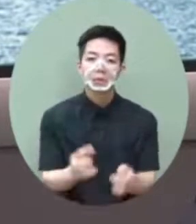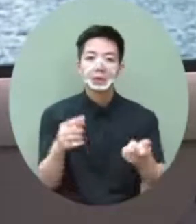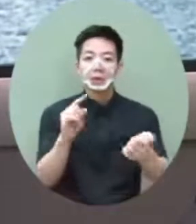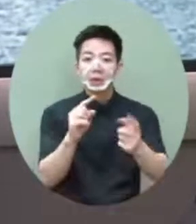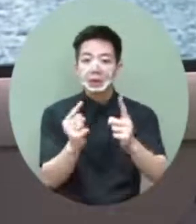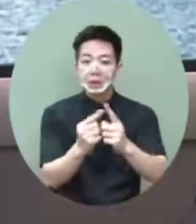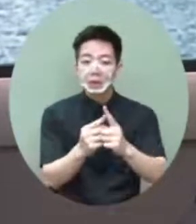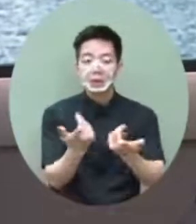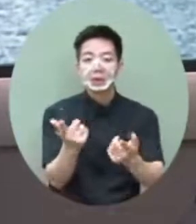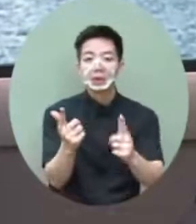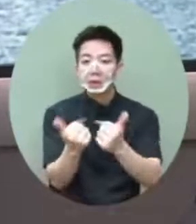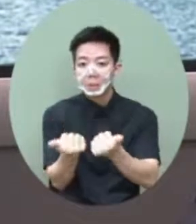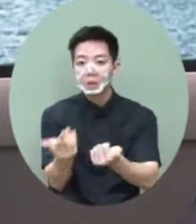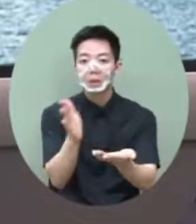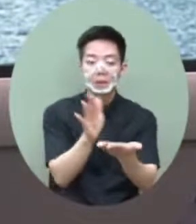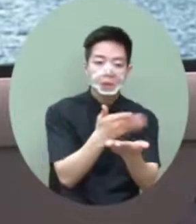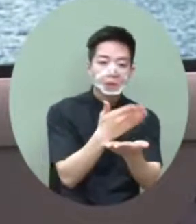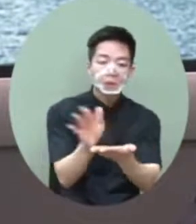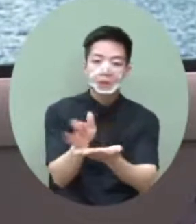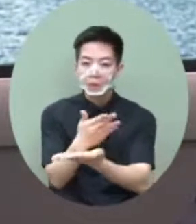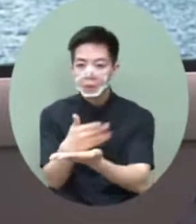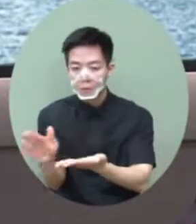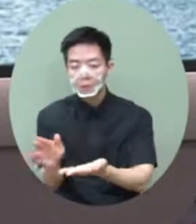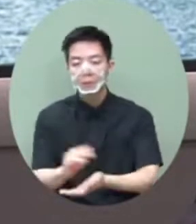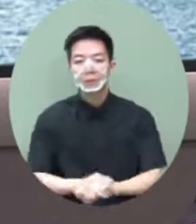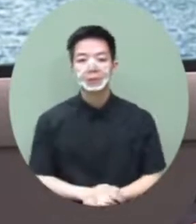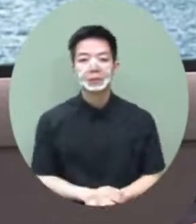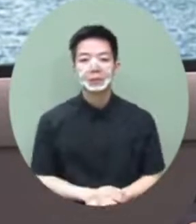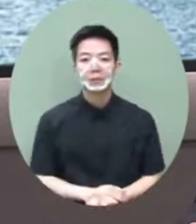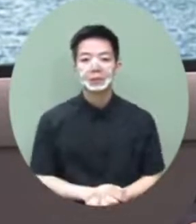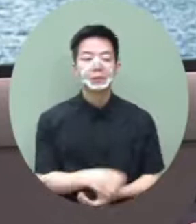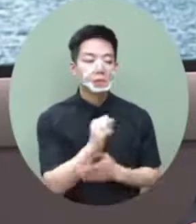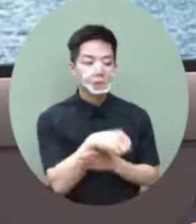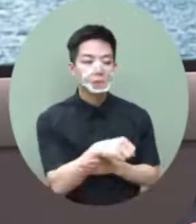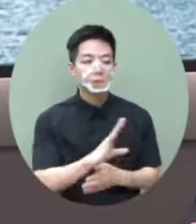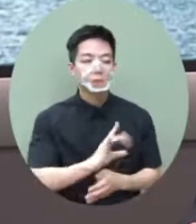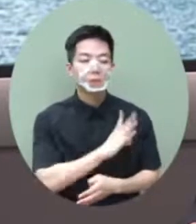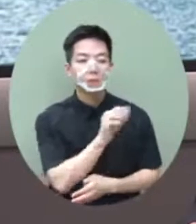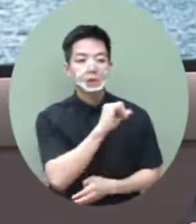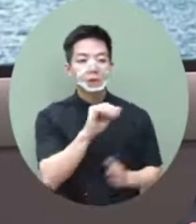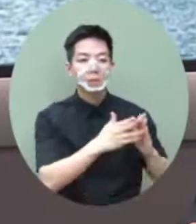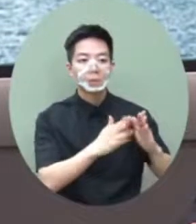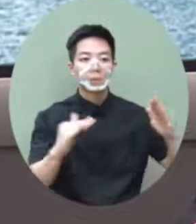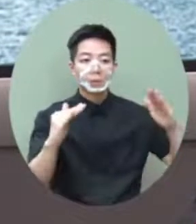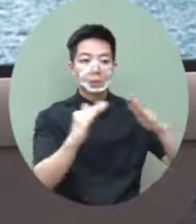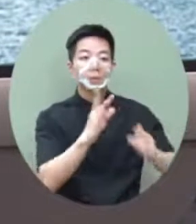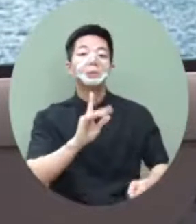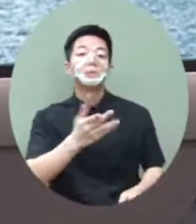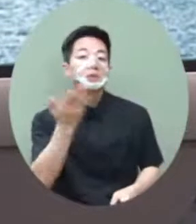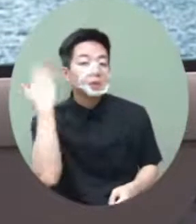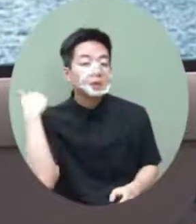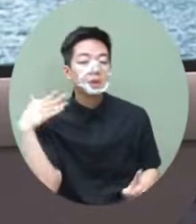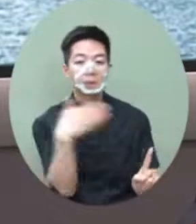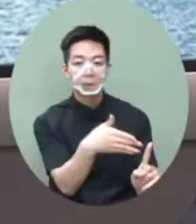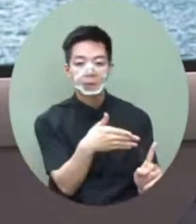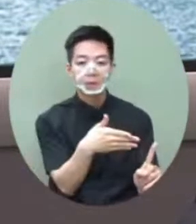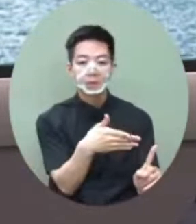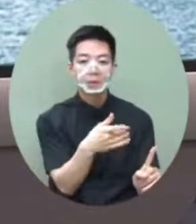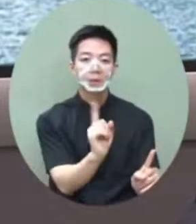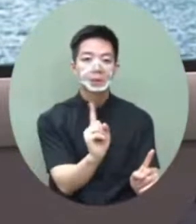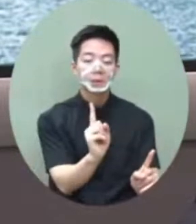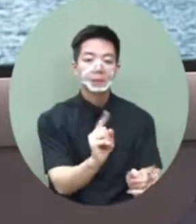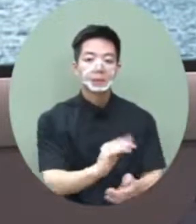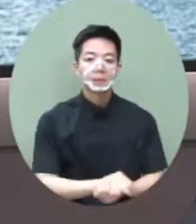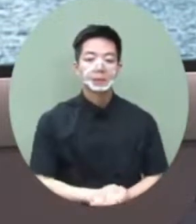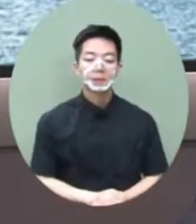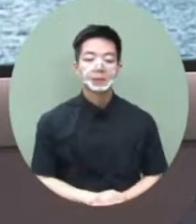patients requiring more intensive care. And that's our triage approach. We do agree that the original